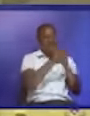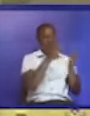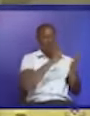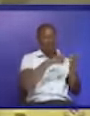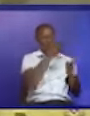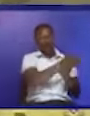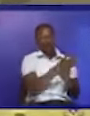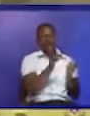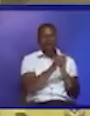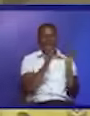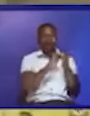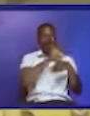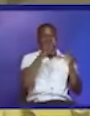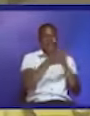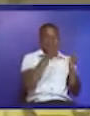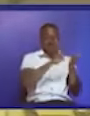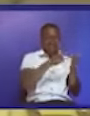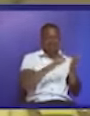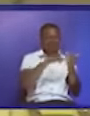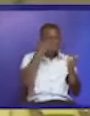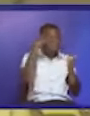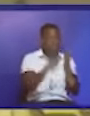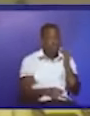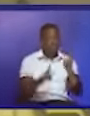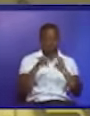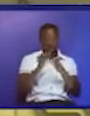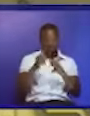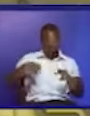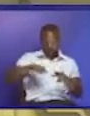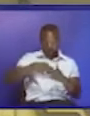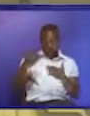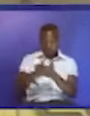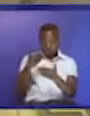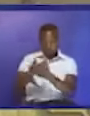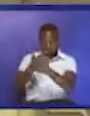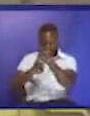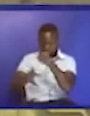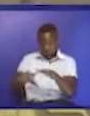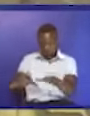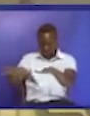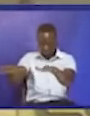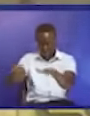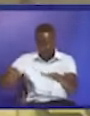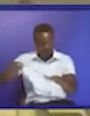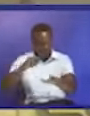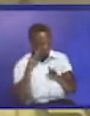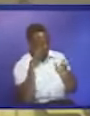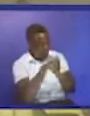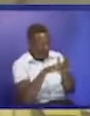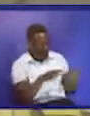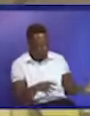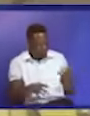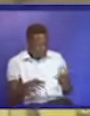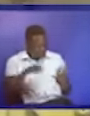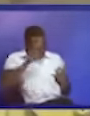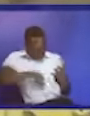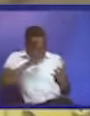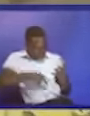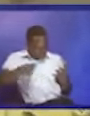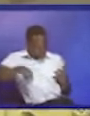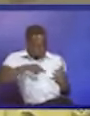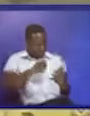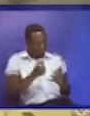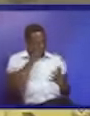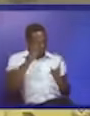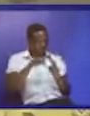they were all recorded for our learning, so that we through patience and the comfort of scripture might find